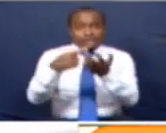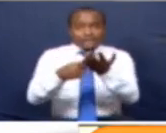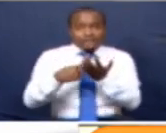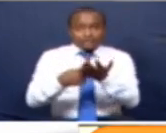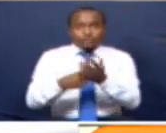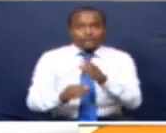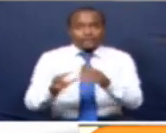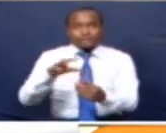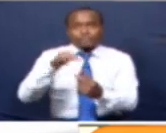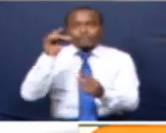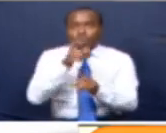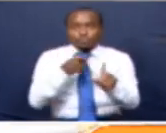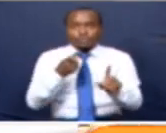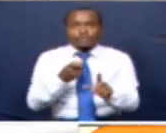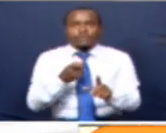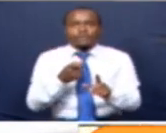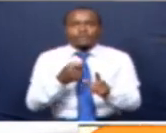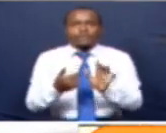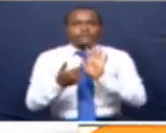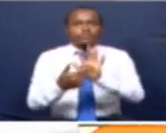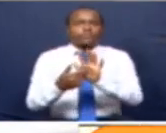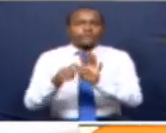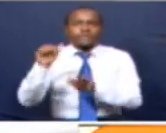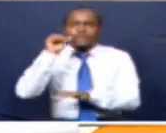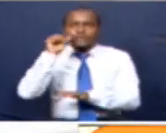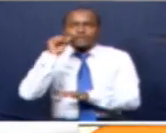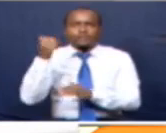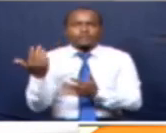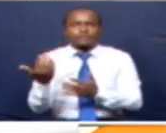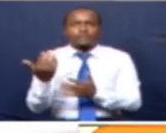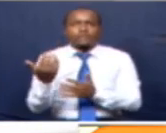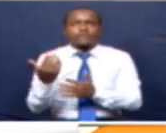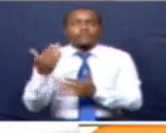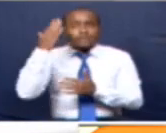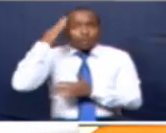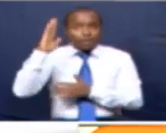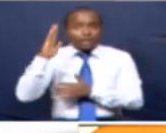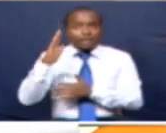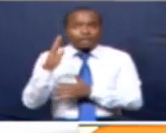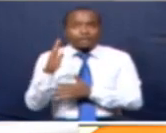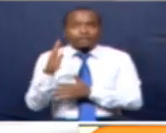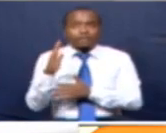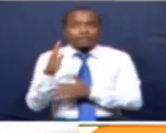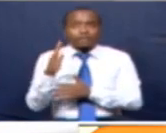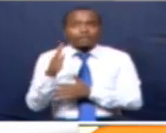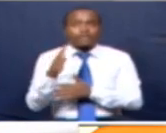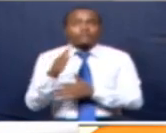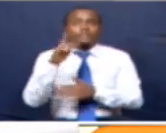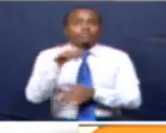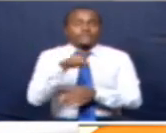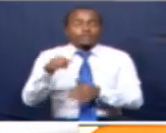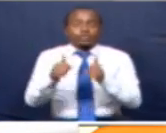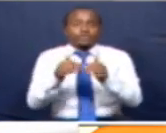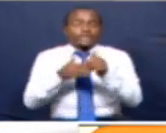borrowed has, for instance, in England, takes cognizance of the fact that even all even offenses that would lead